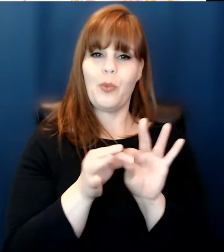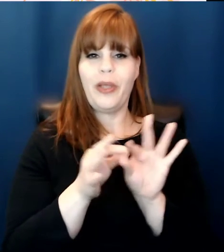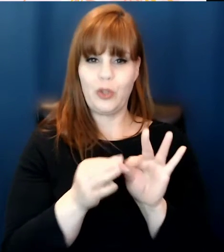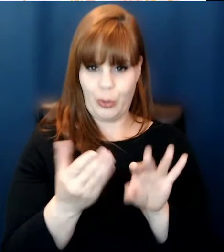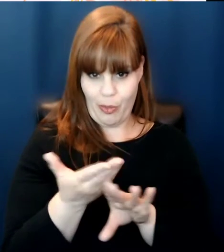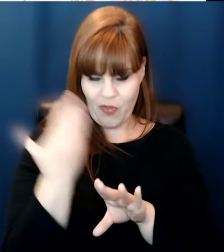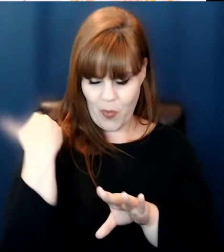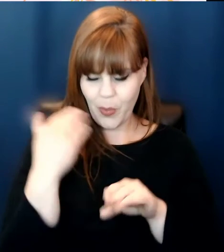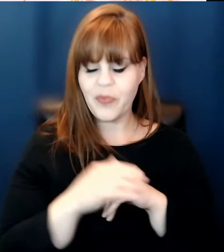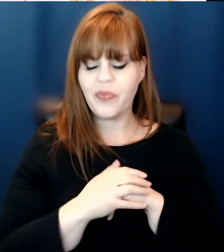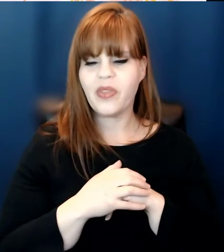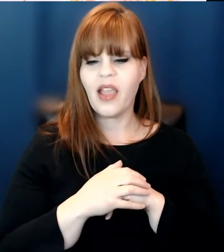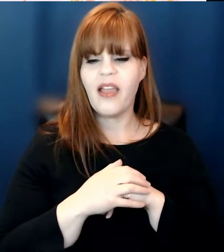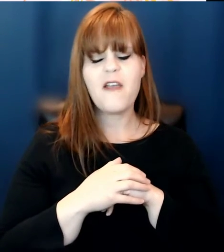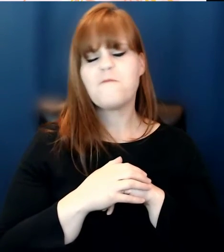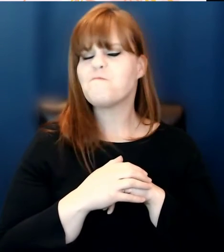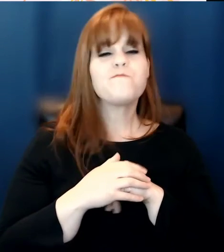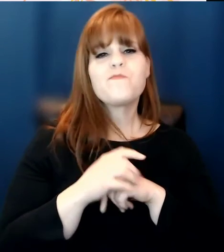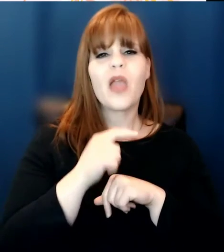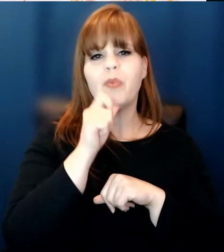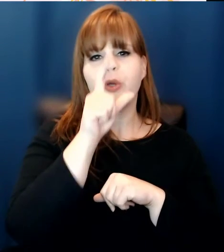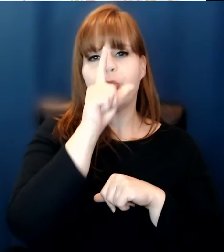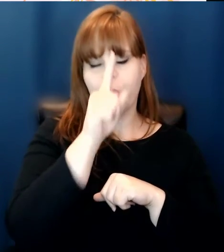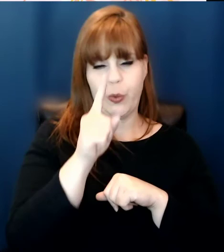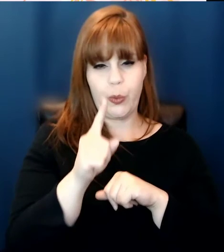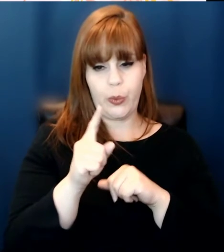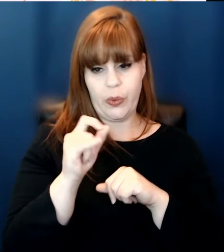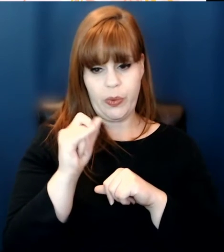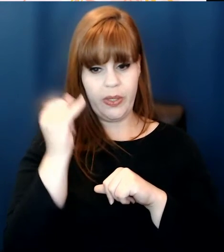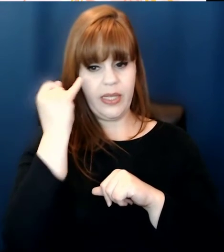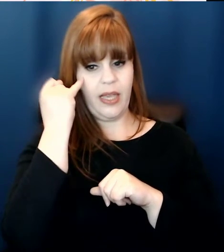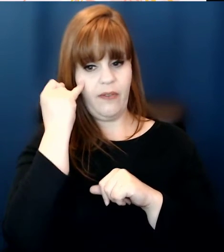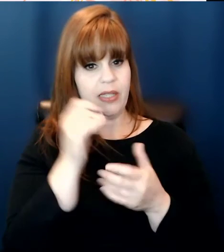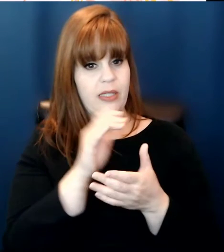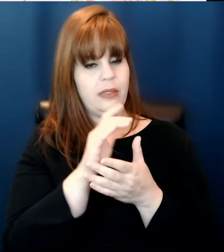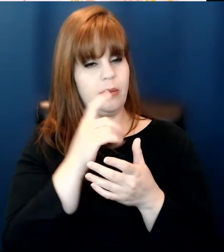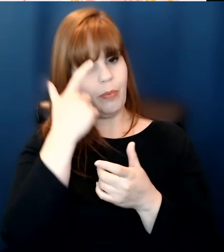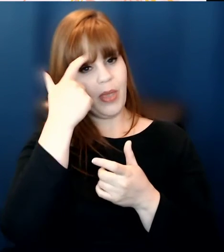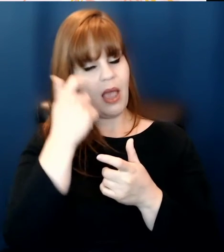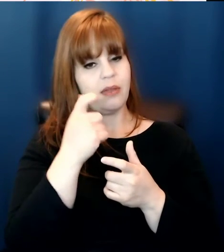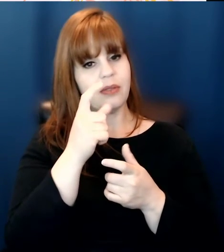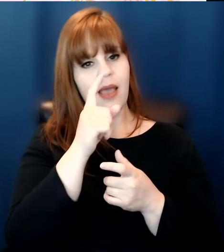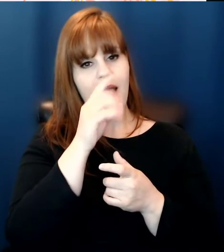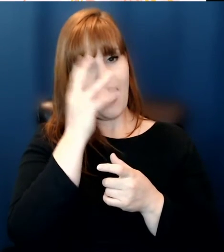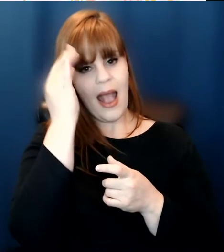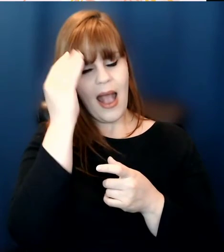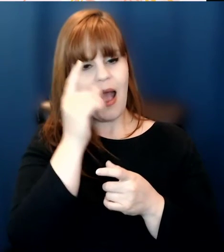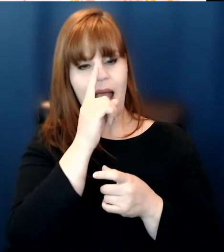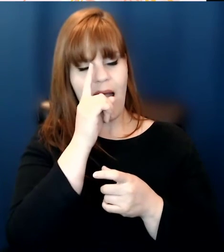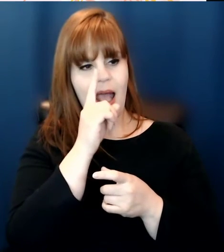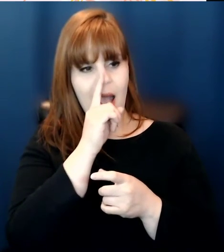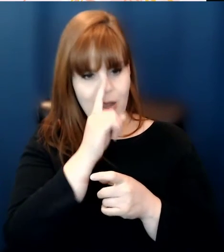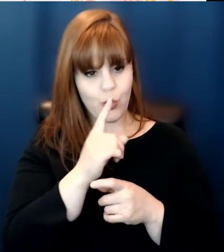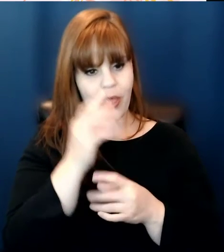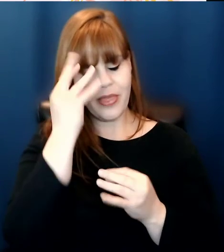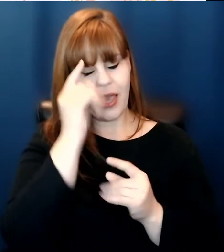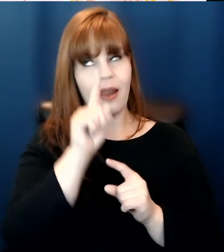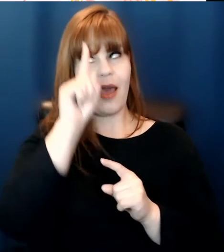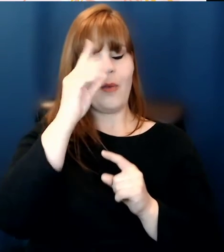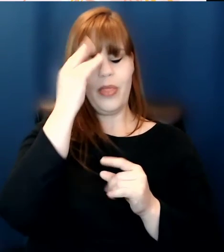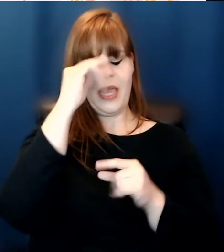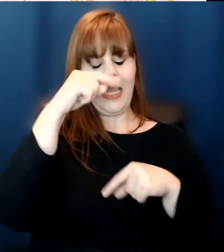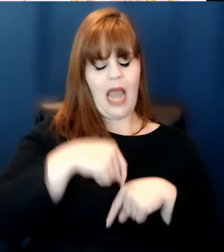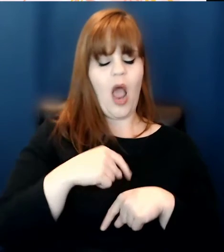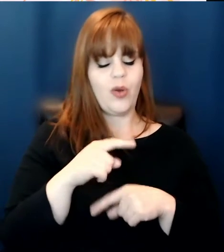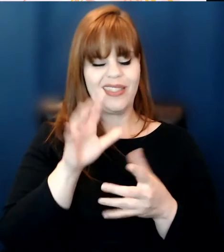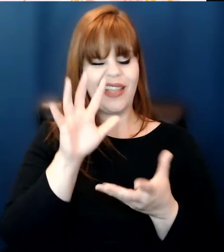before, I'm not sure, because because the actually thinking up and down